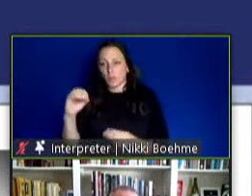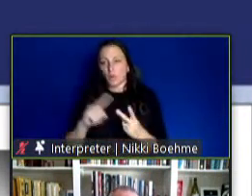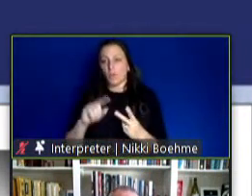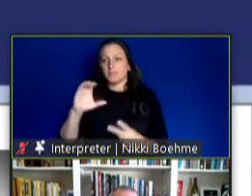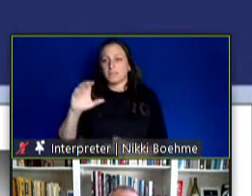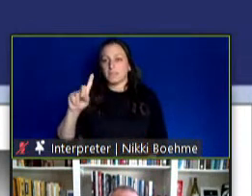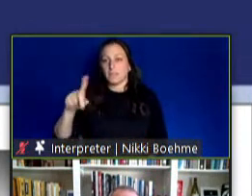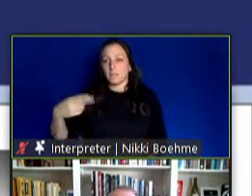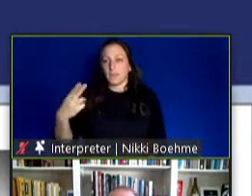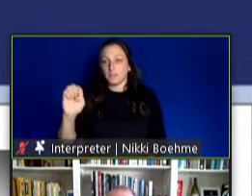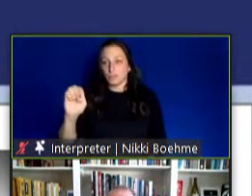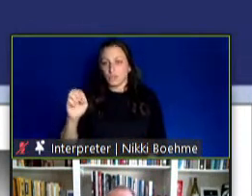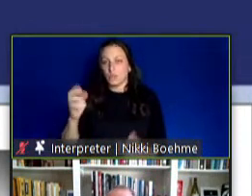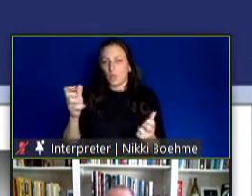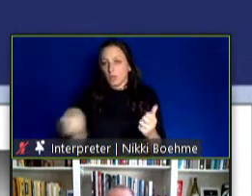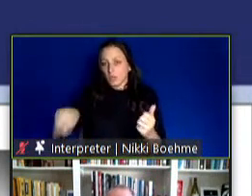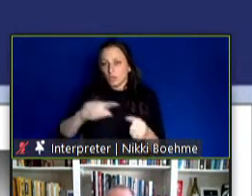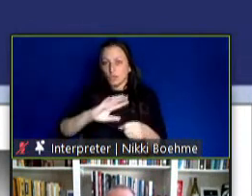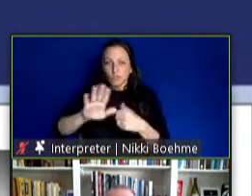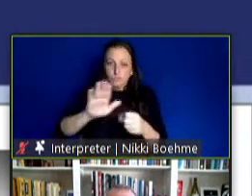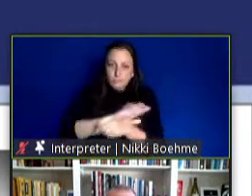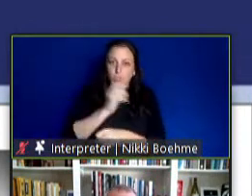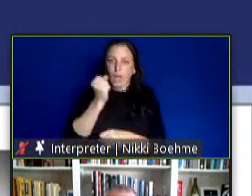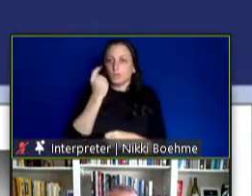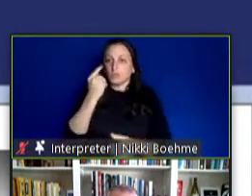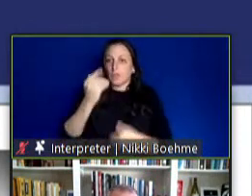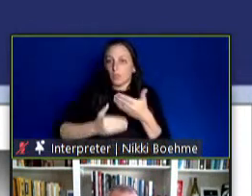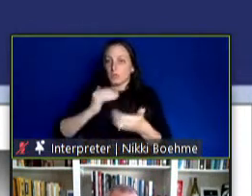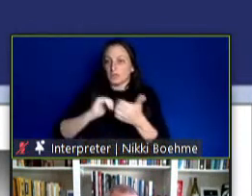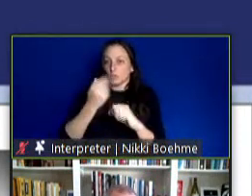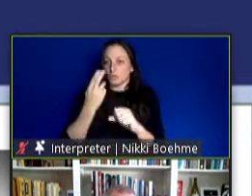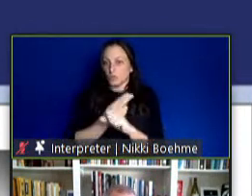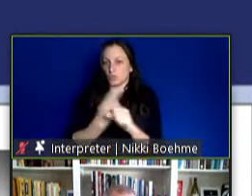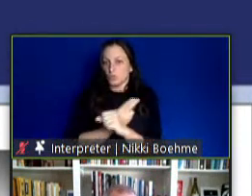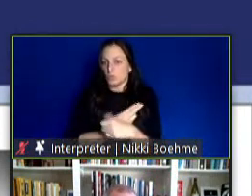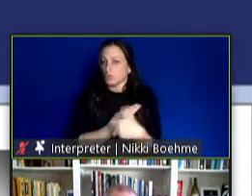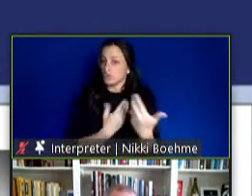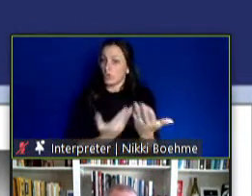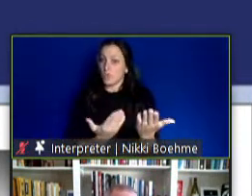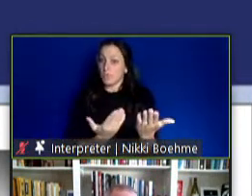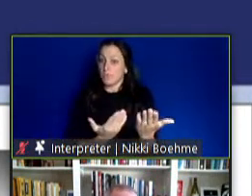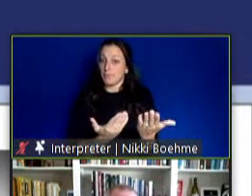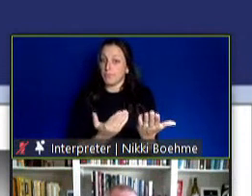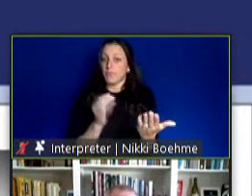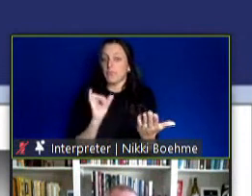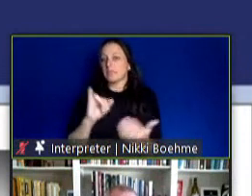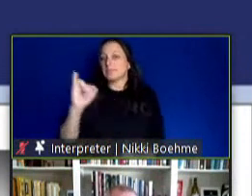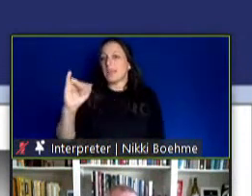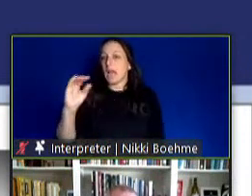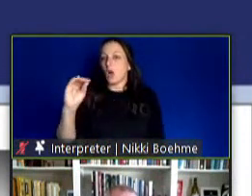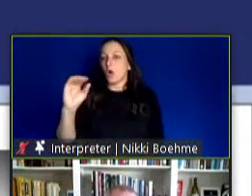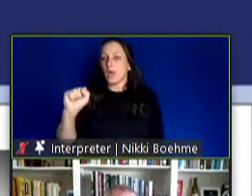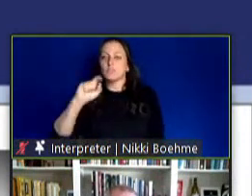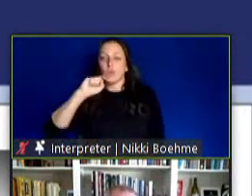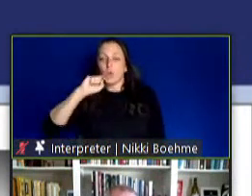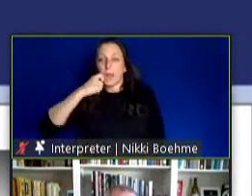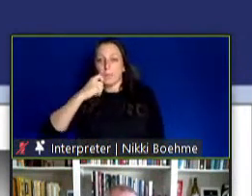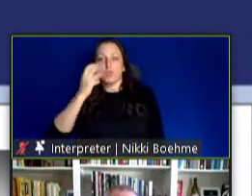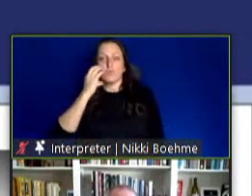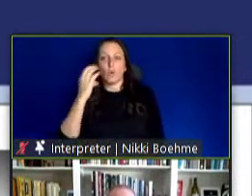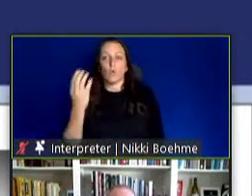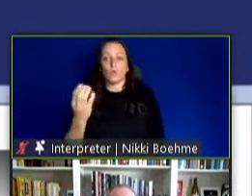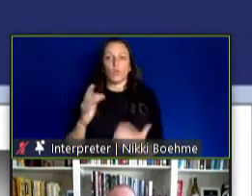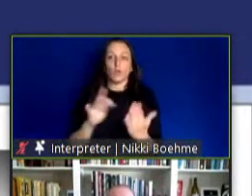users understand through this process. And with that, that was an iOS user's experience in being able to share